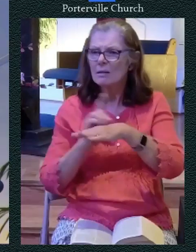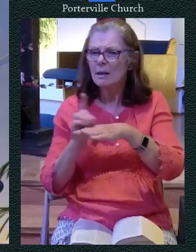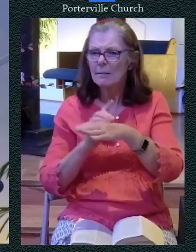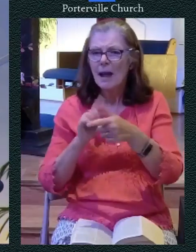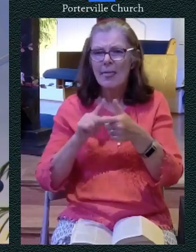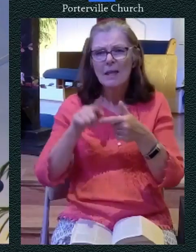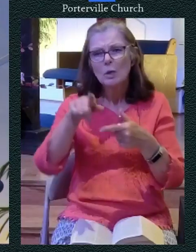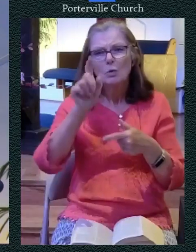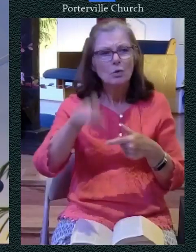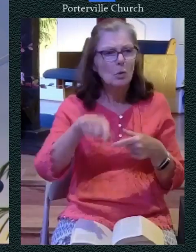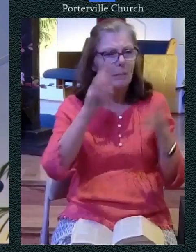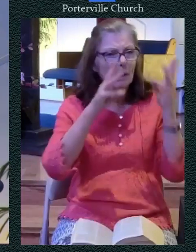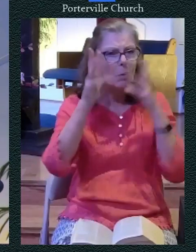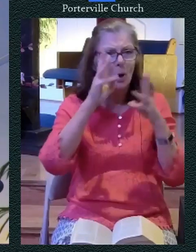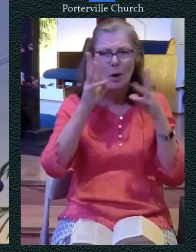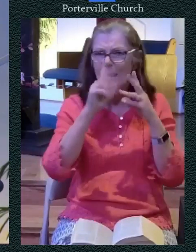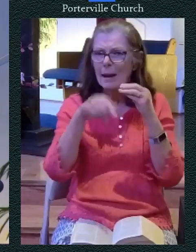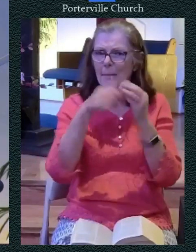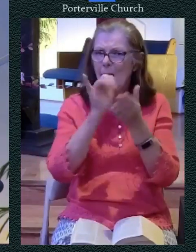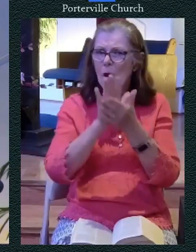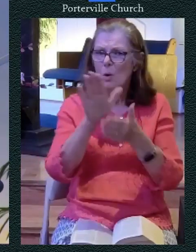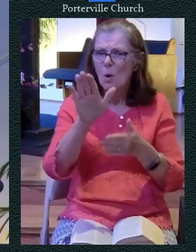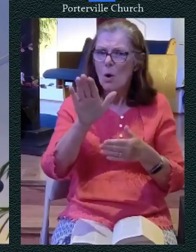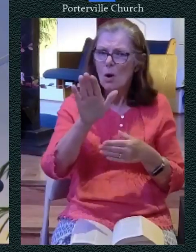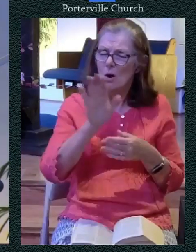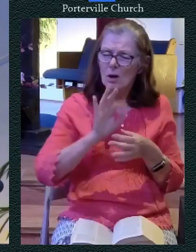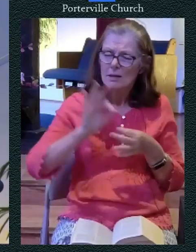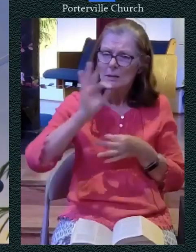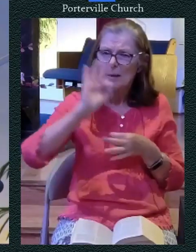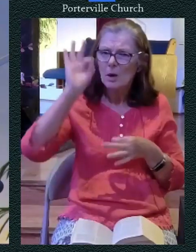your spiritual condition.